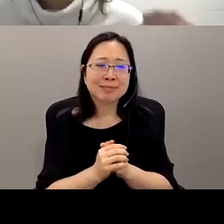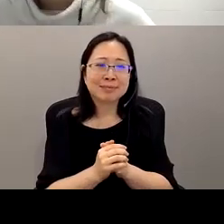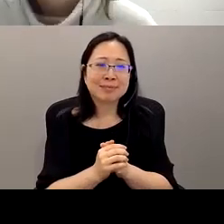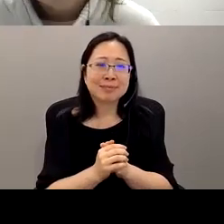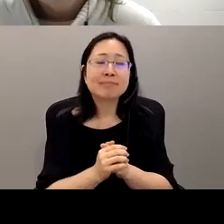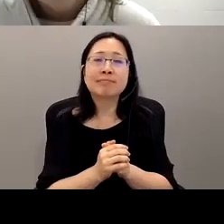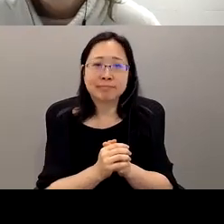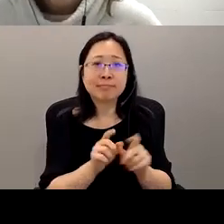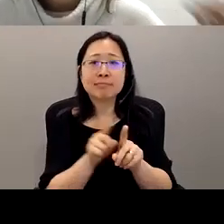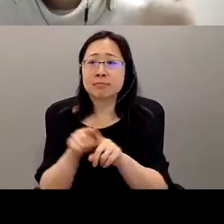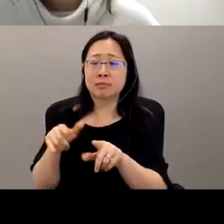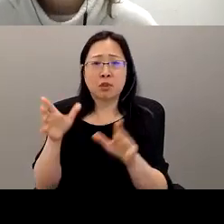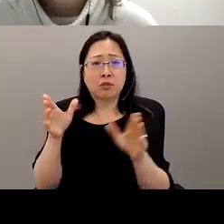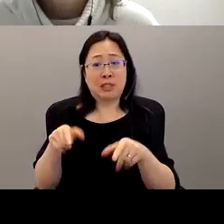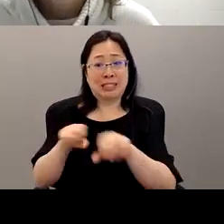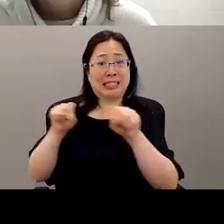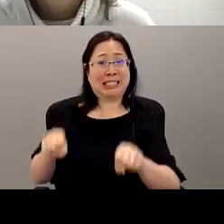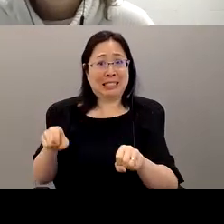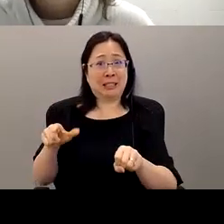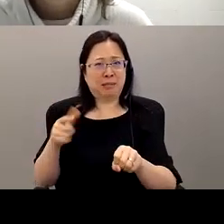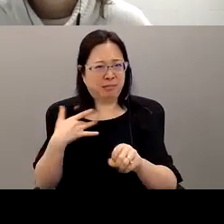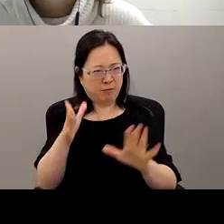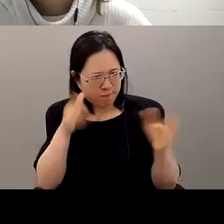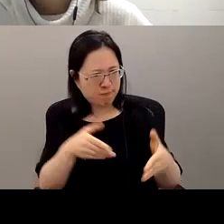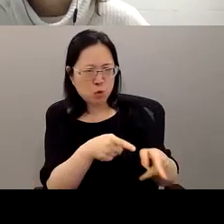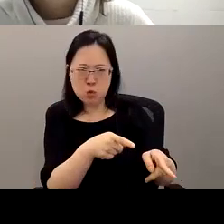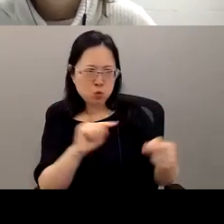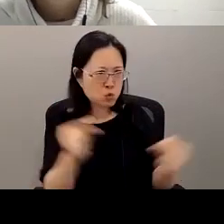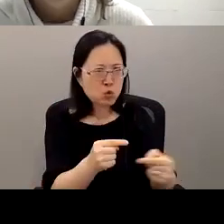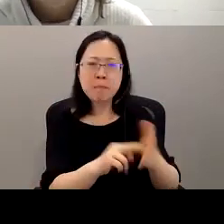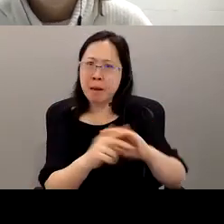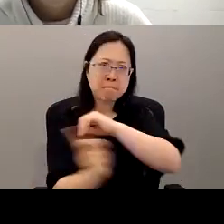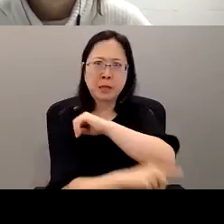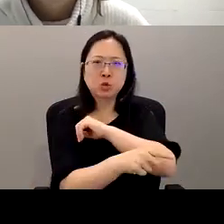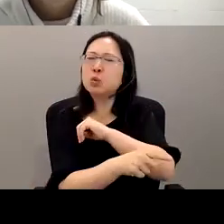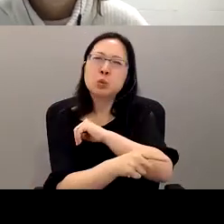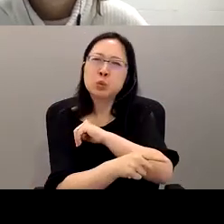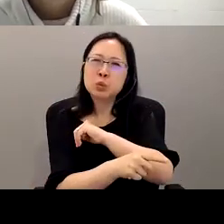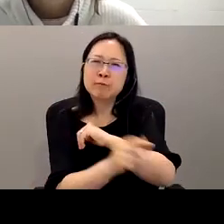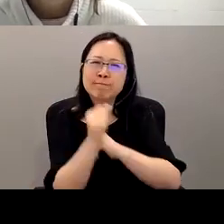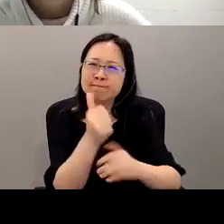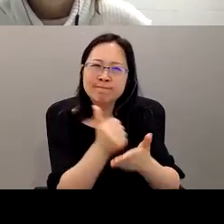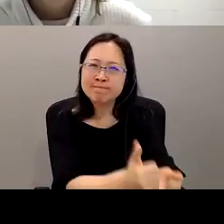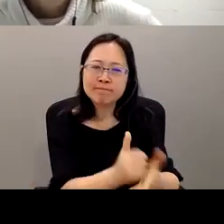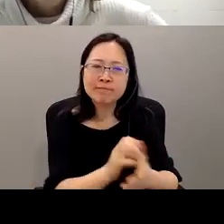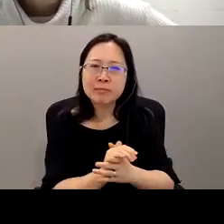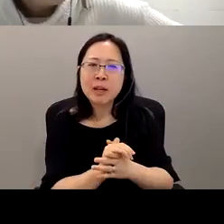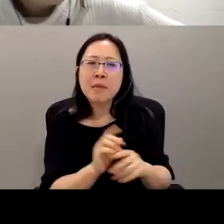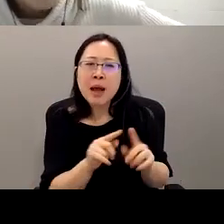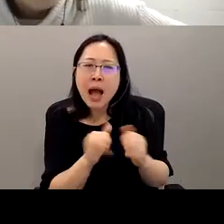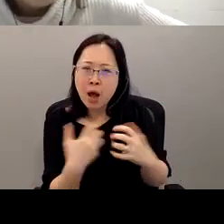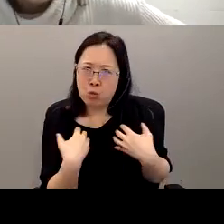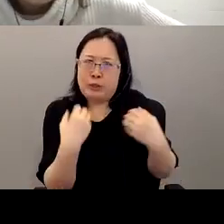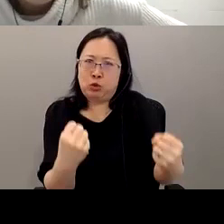at punishing people, but instead look at restorative ways to handle harm in those situations. So